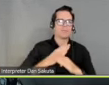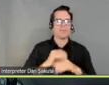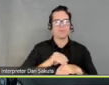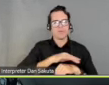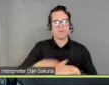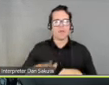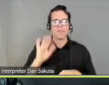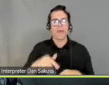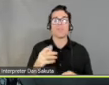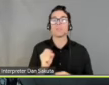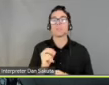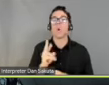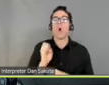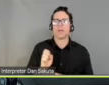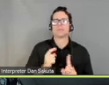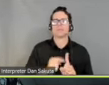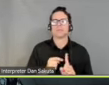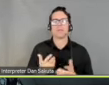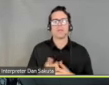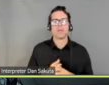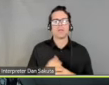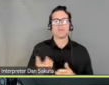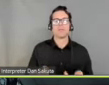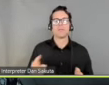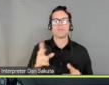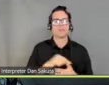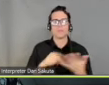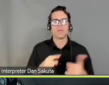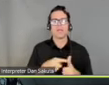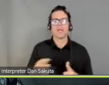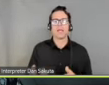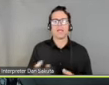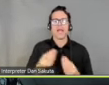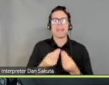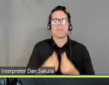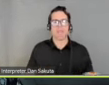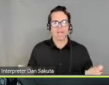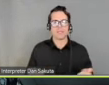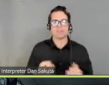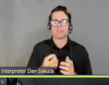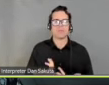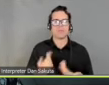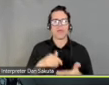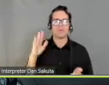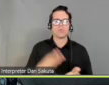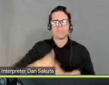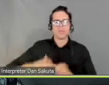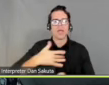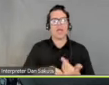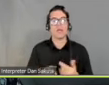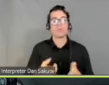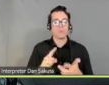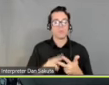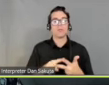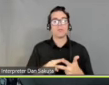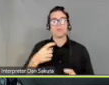source. And these include elimination. That's why we're all working from home. We're trying to reduce interactions. Substitution, we can't substitute